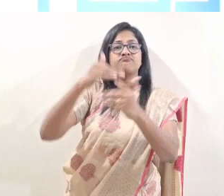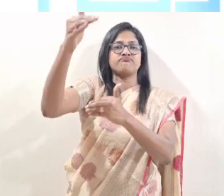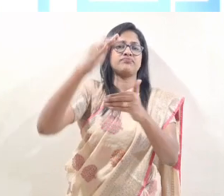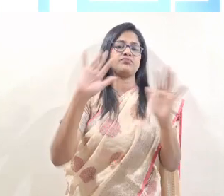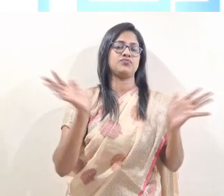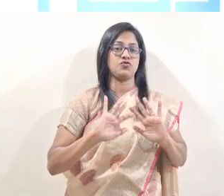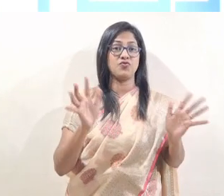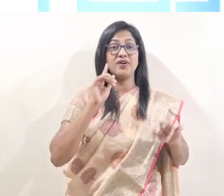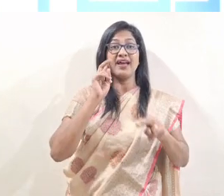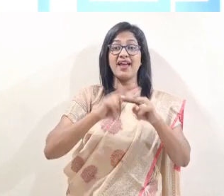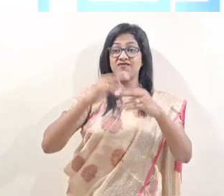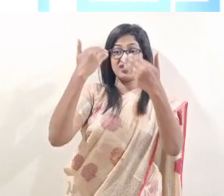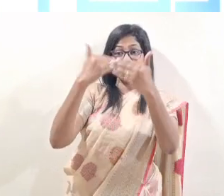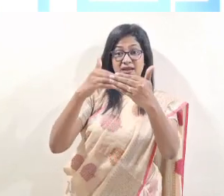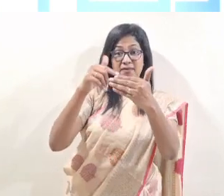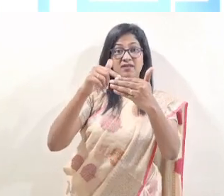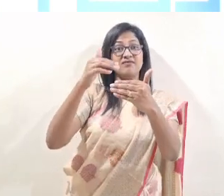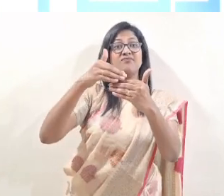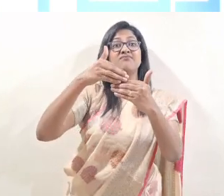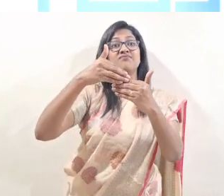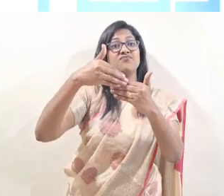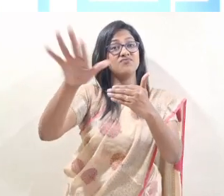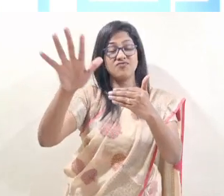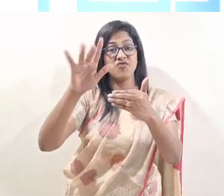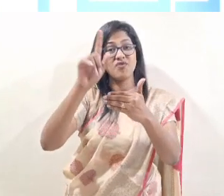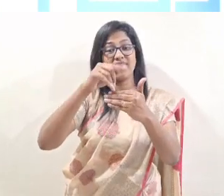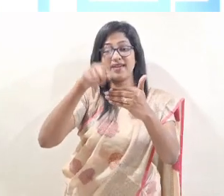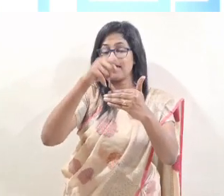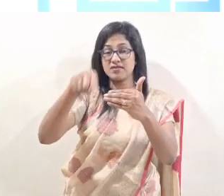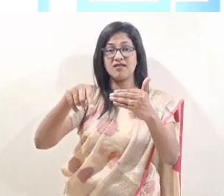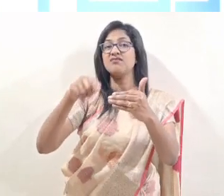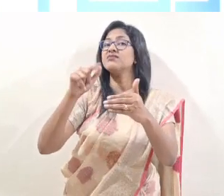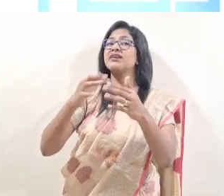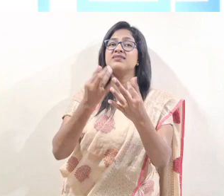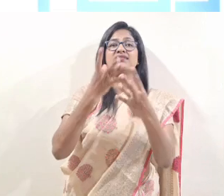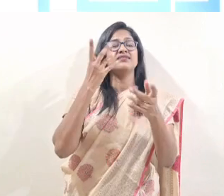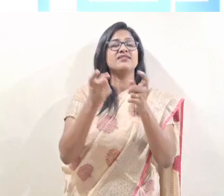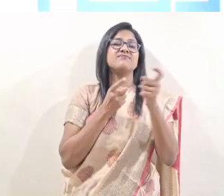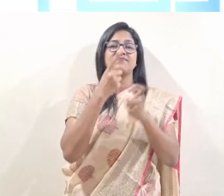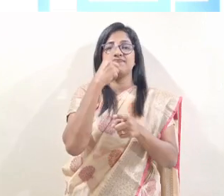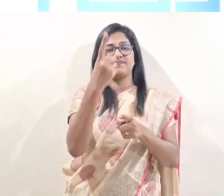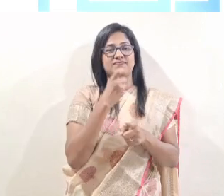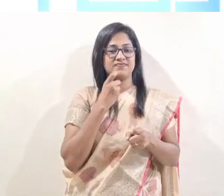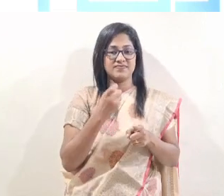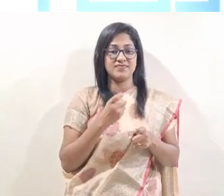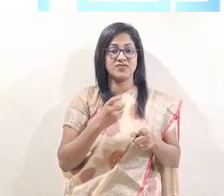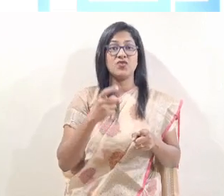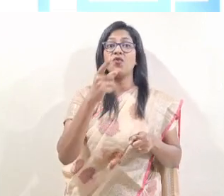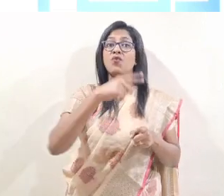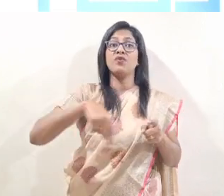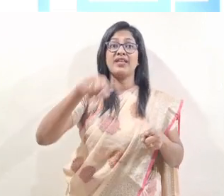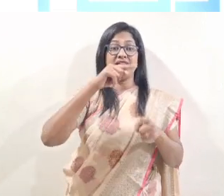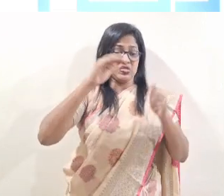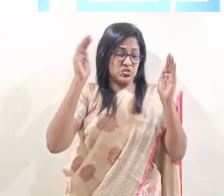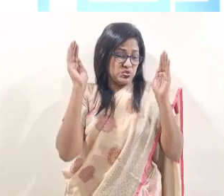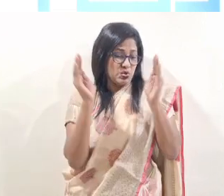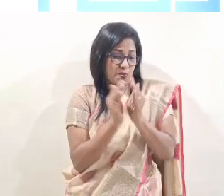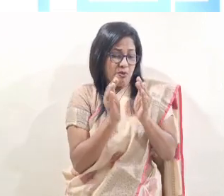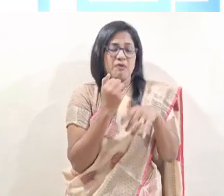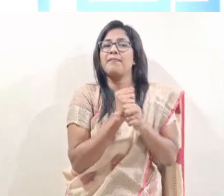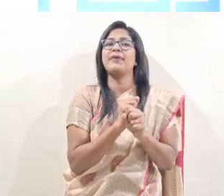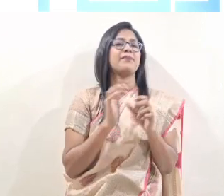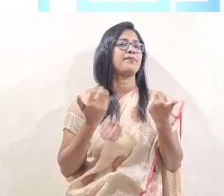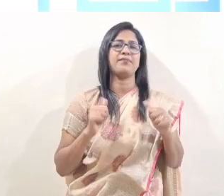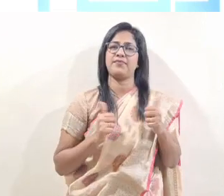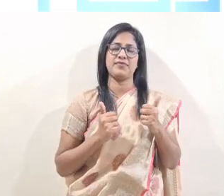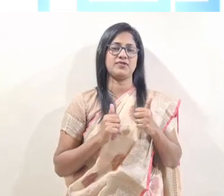you kind of compromise on the resilience in your design. We can obviously make everything very, very, very small, but